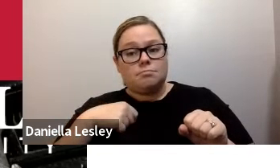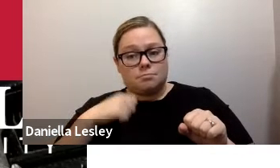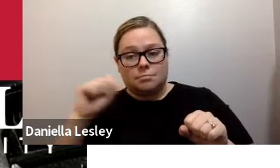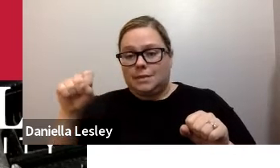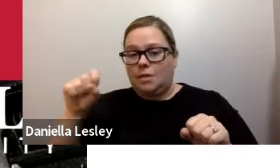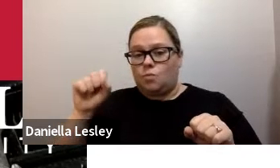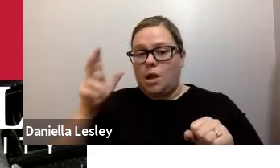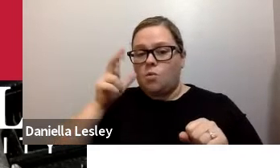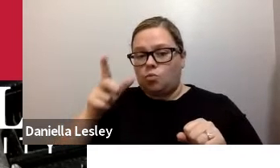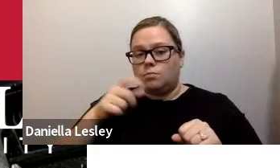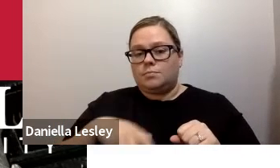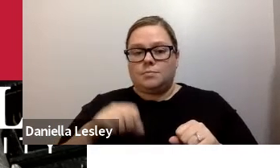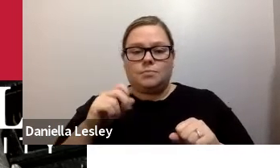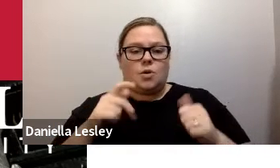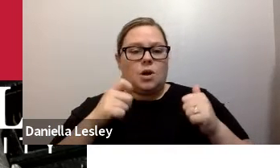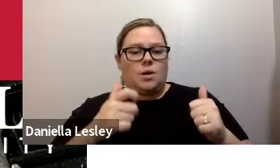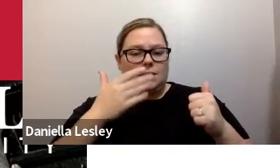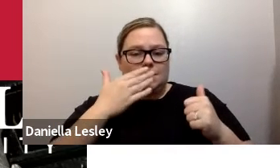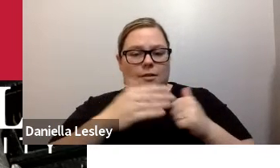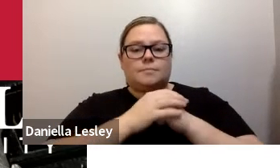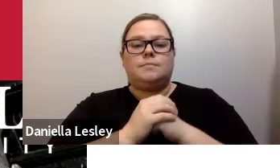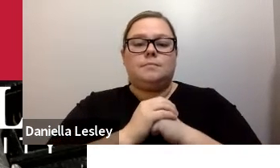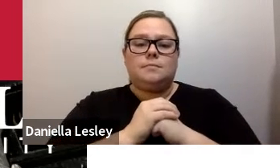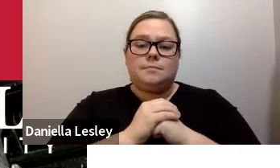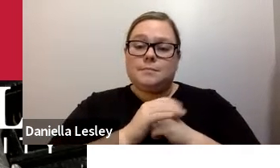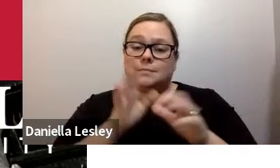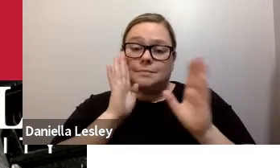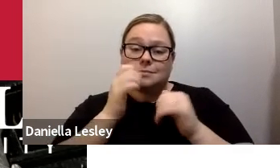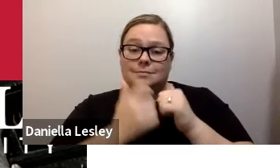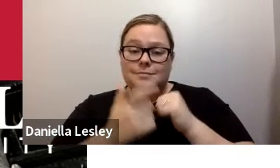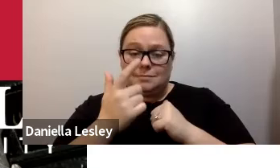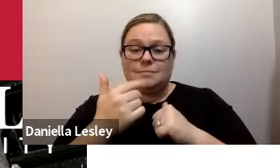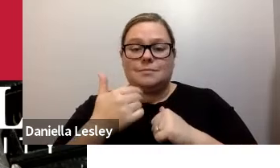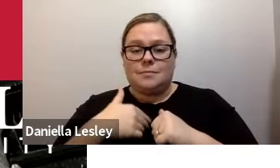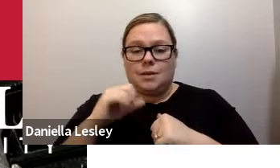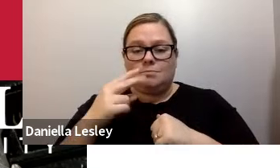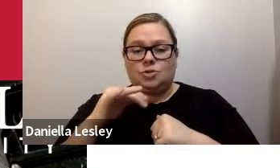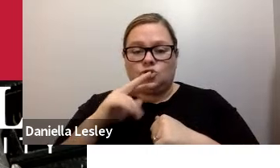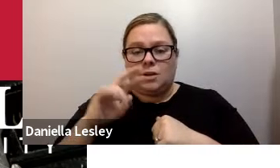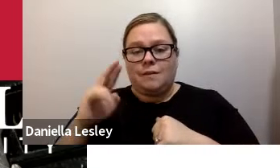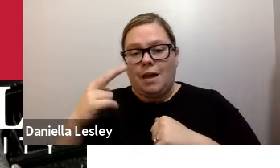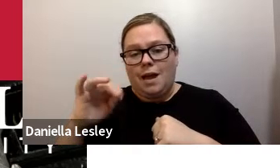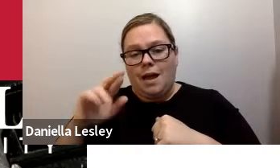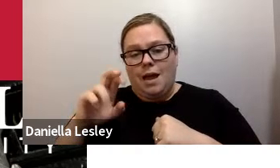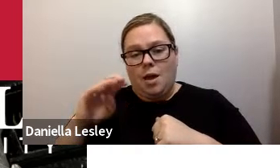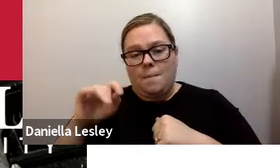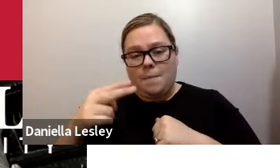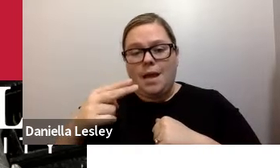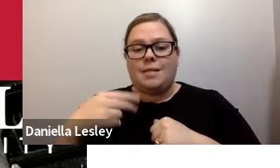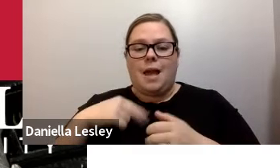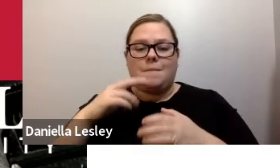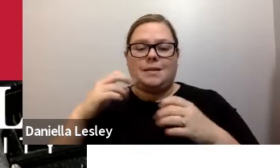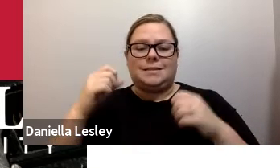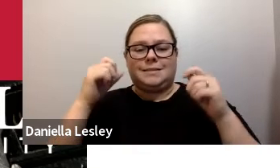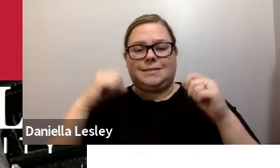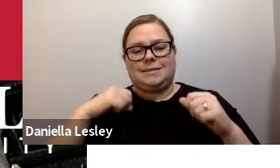Yes, we can. Okay, great. Thank you. Hello, everyone. I'm Shiv Harmath. I'm a faculty at Temple University in